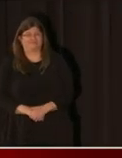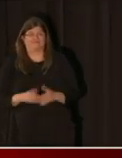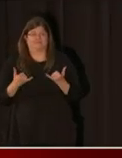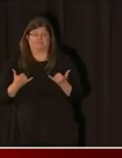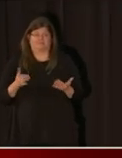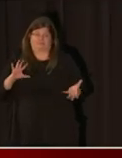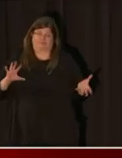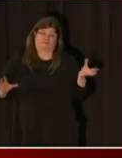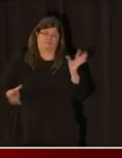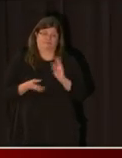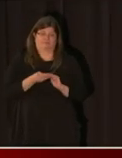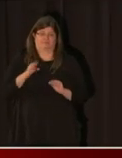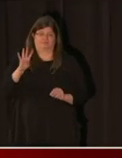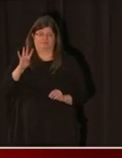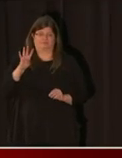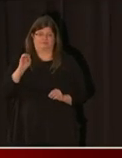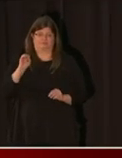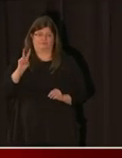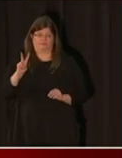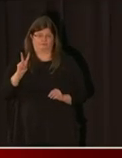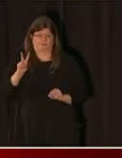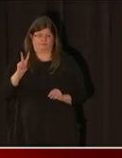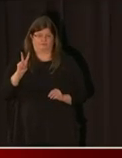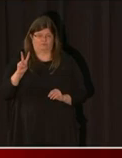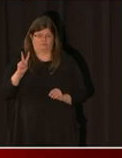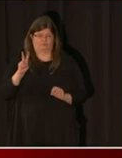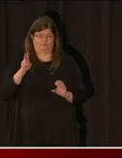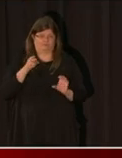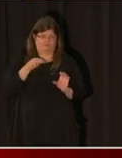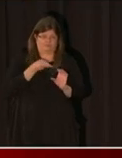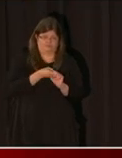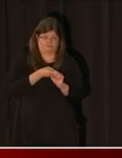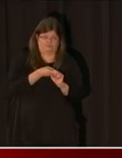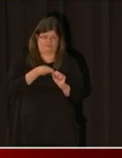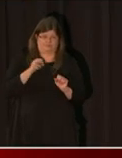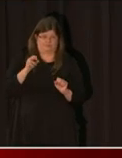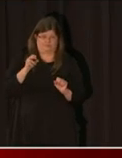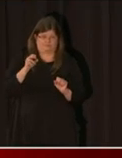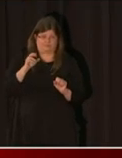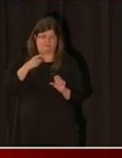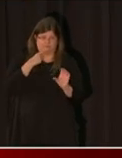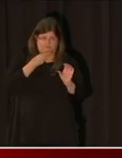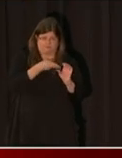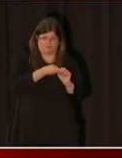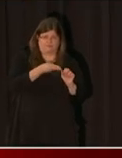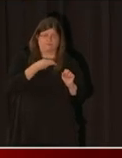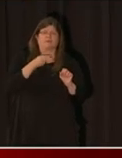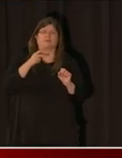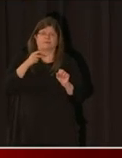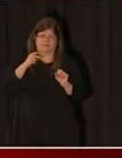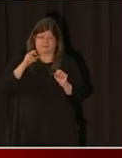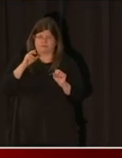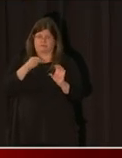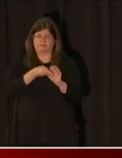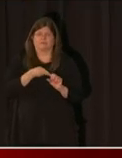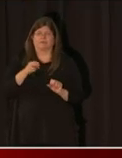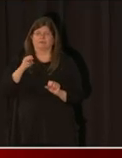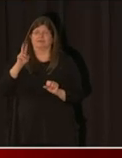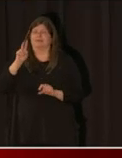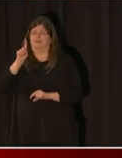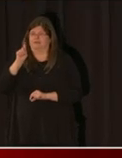402 inpatients, 120 in the ICU, 69 of whom are on vents.